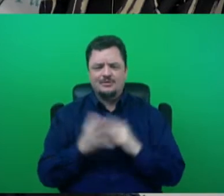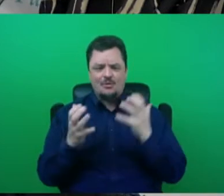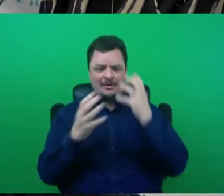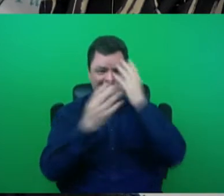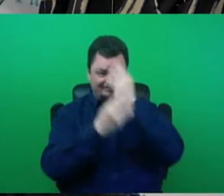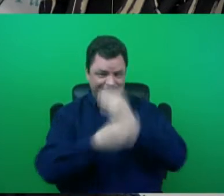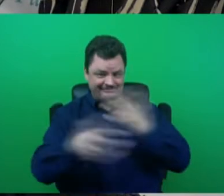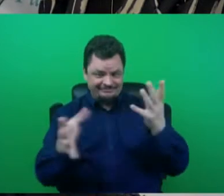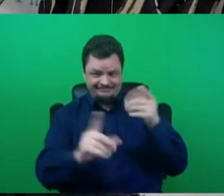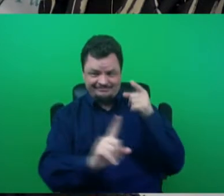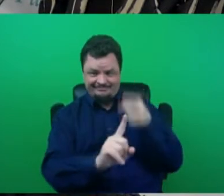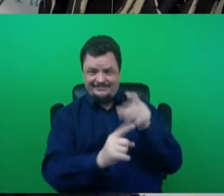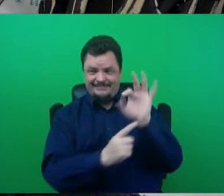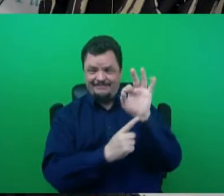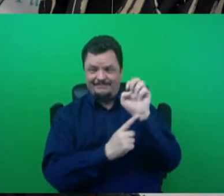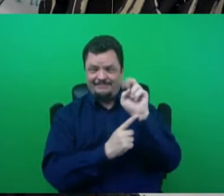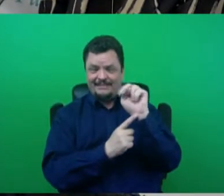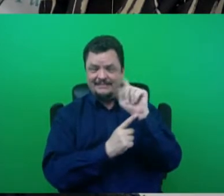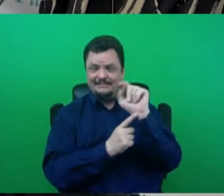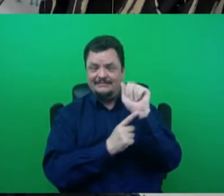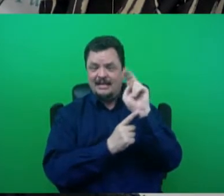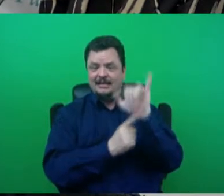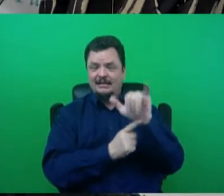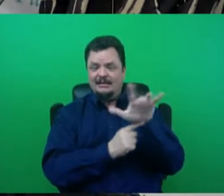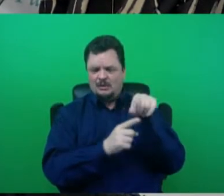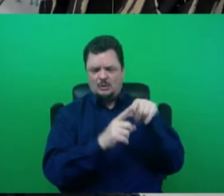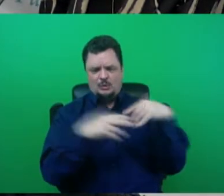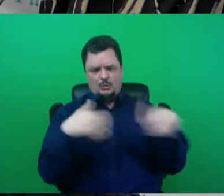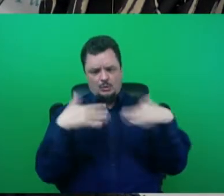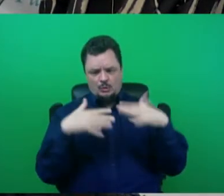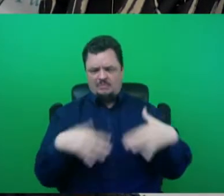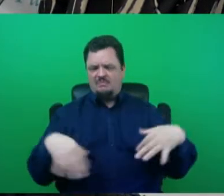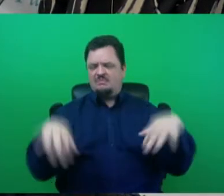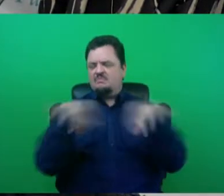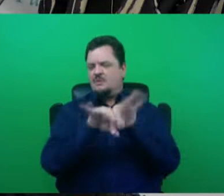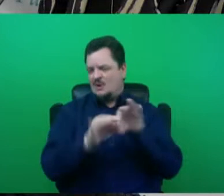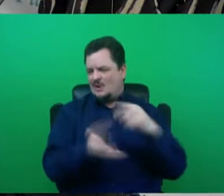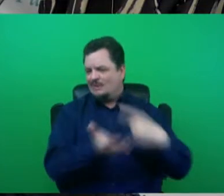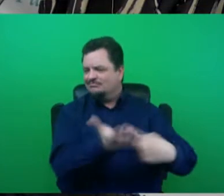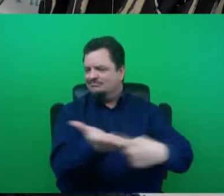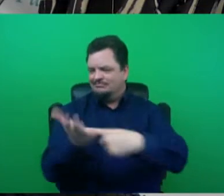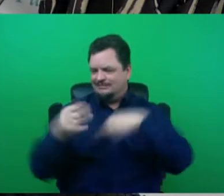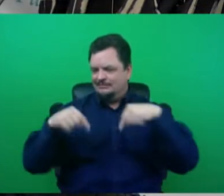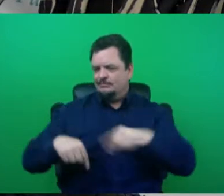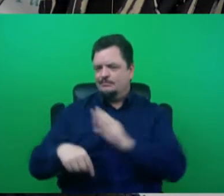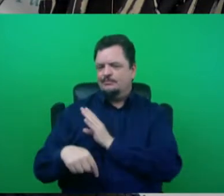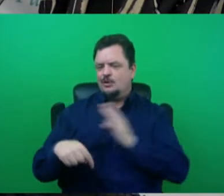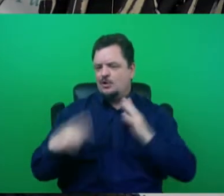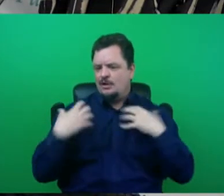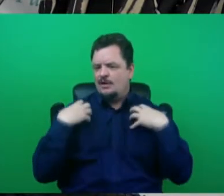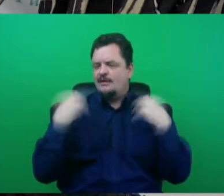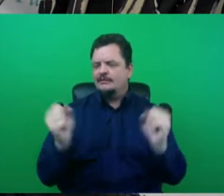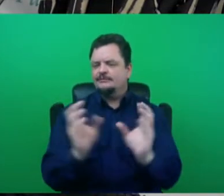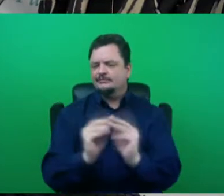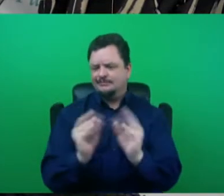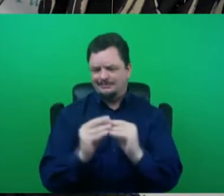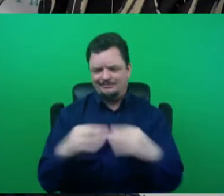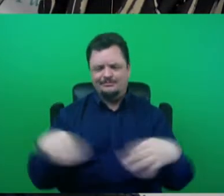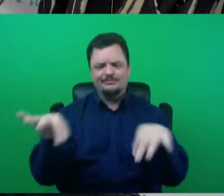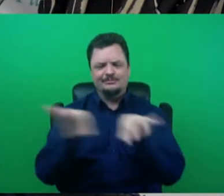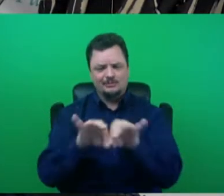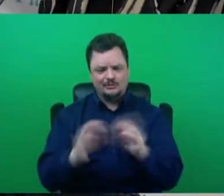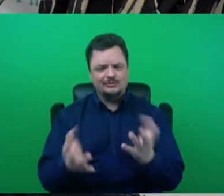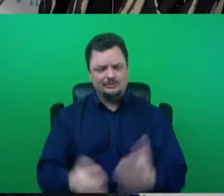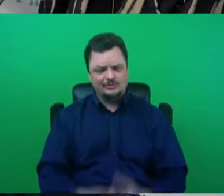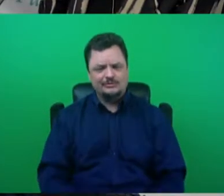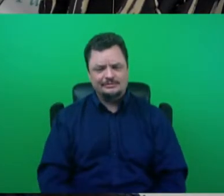our Board of Health. Okay, so this is the part that is sad, is that